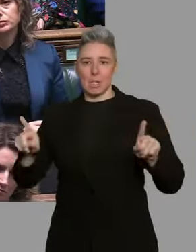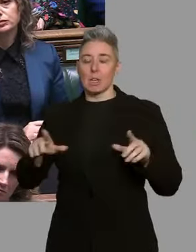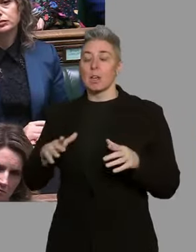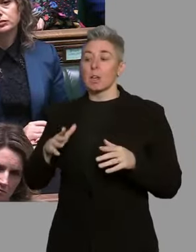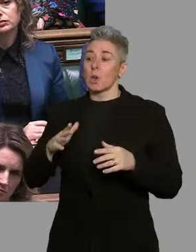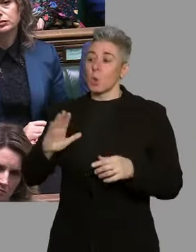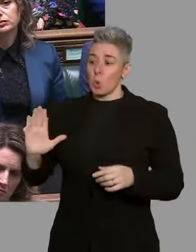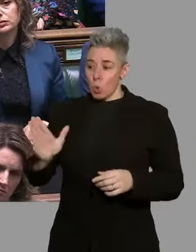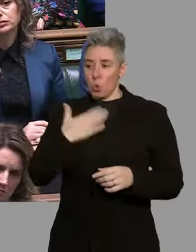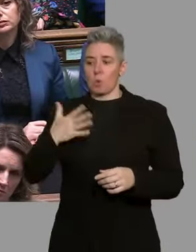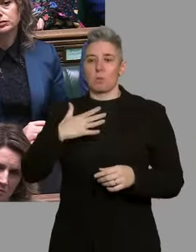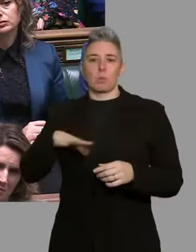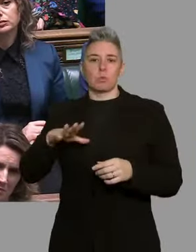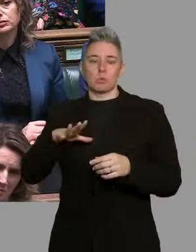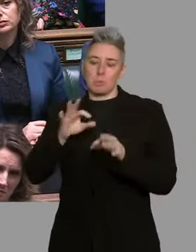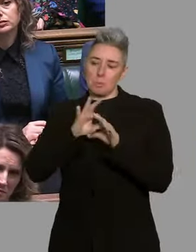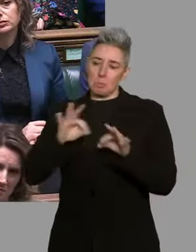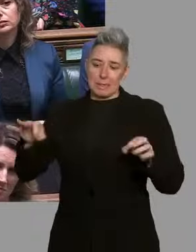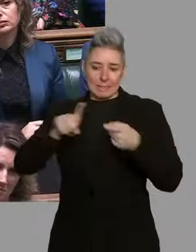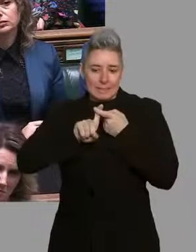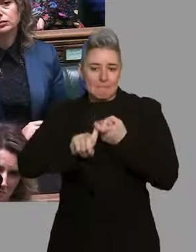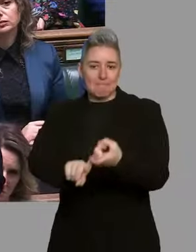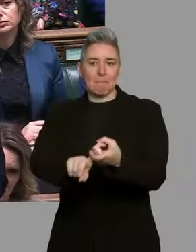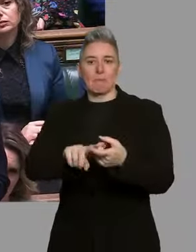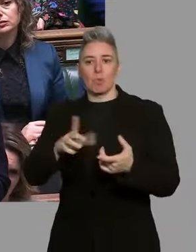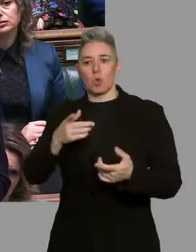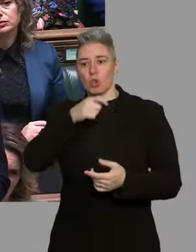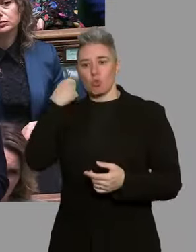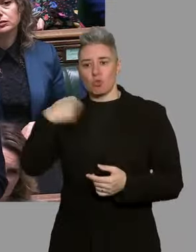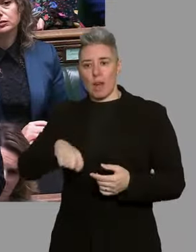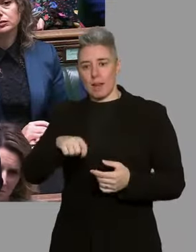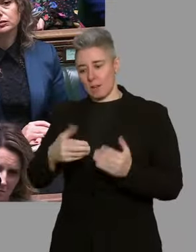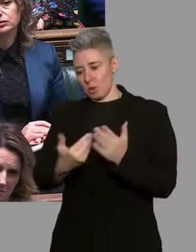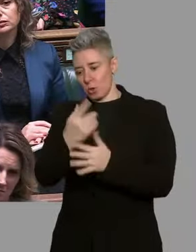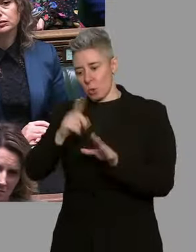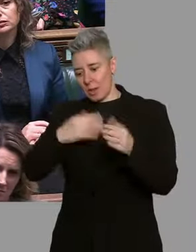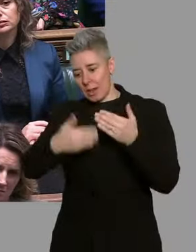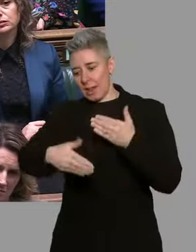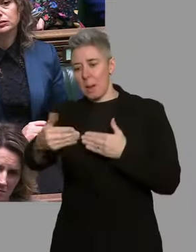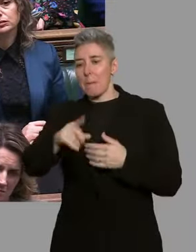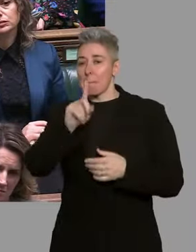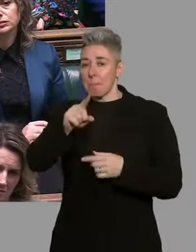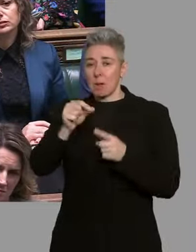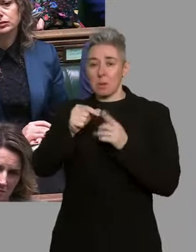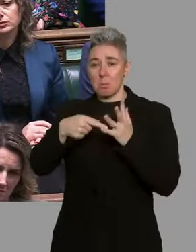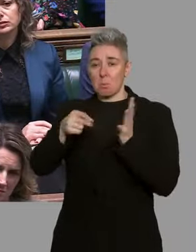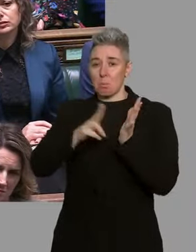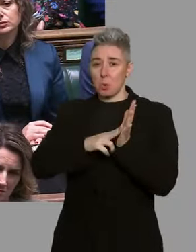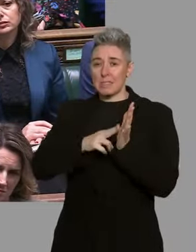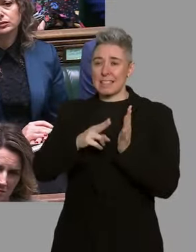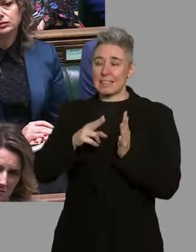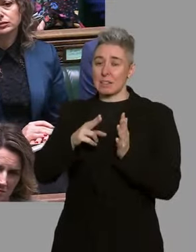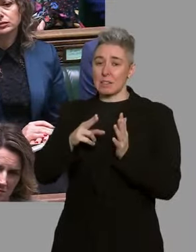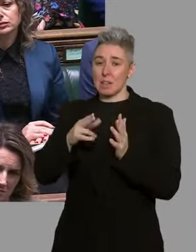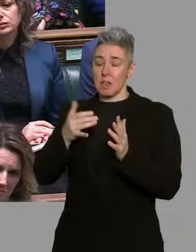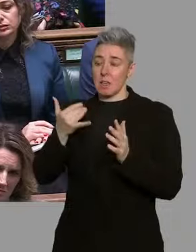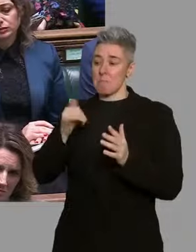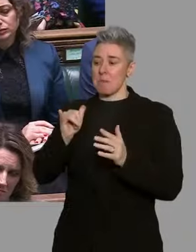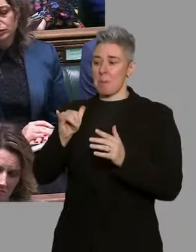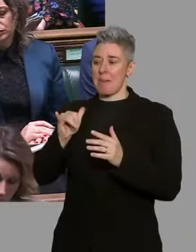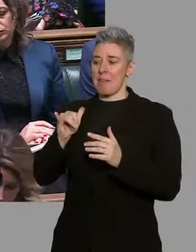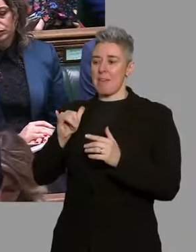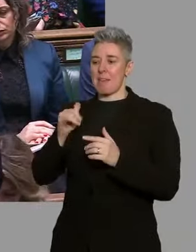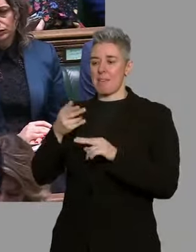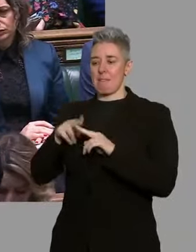new year, but Putin may take any deal brokered by Trump as a break in which to re-equip and